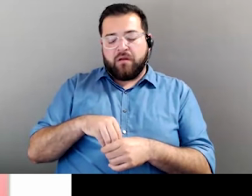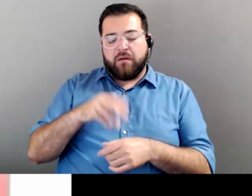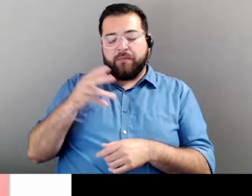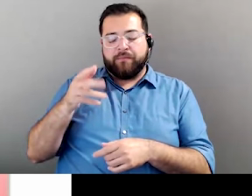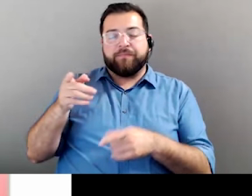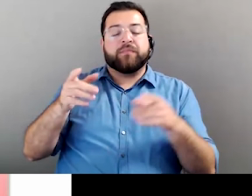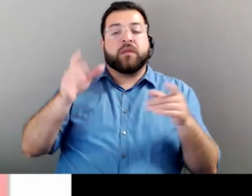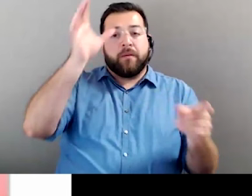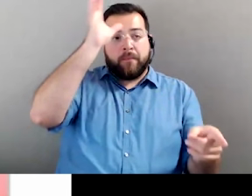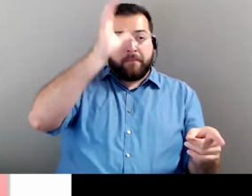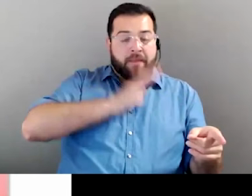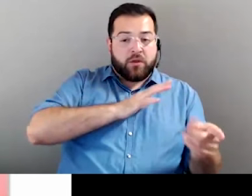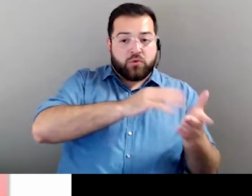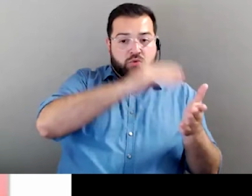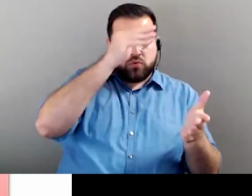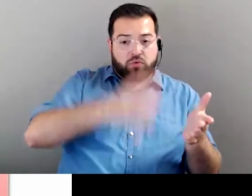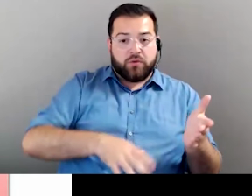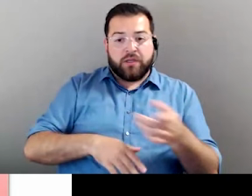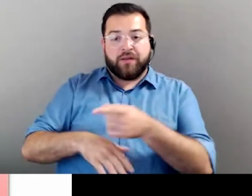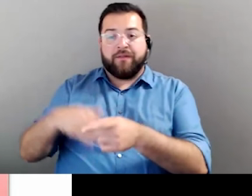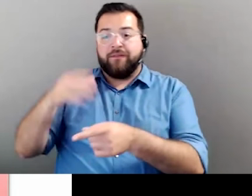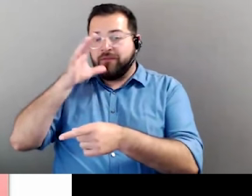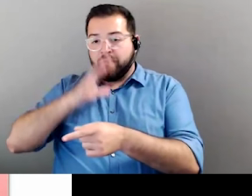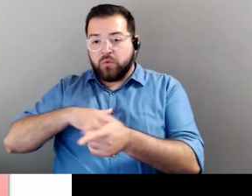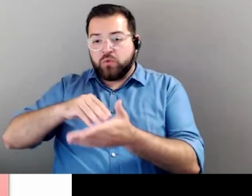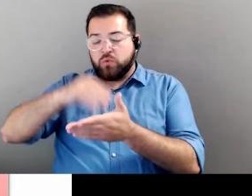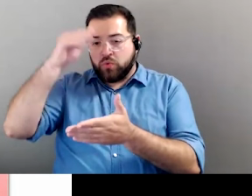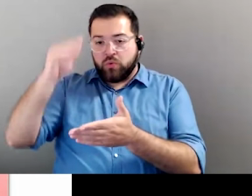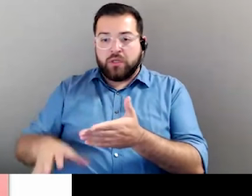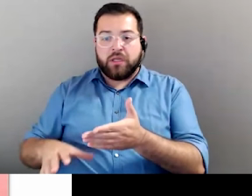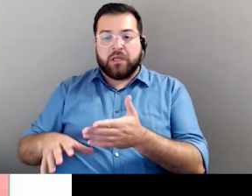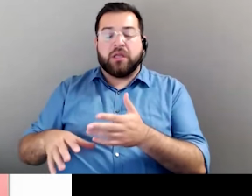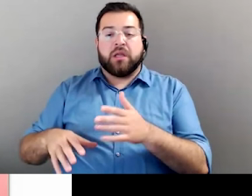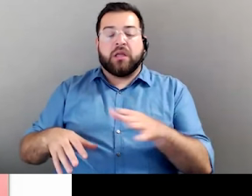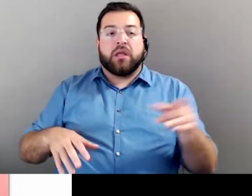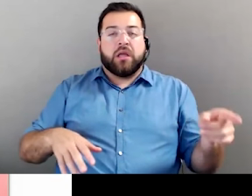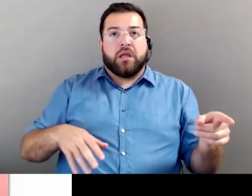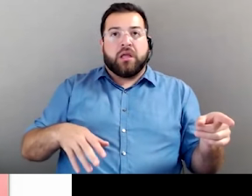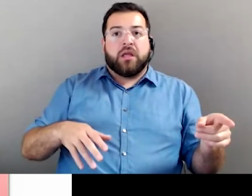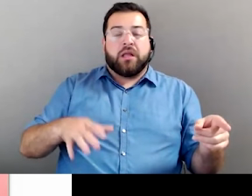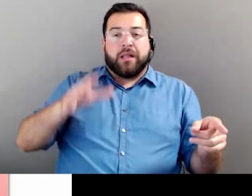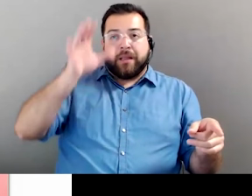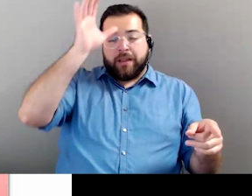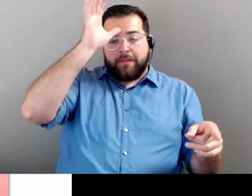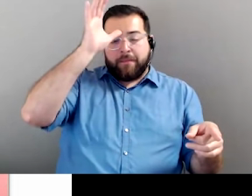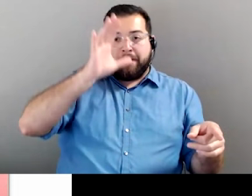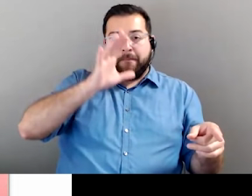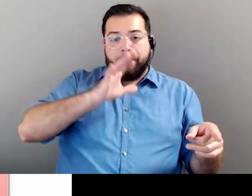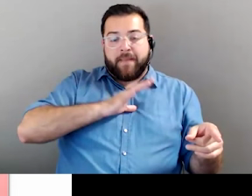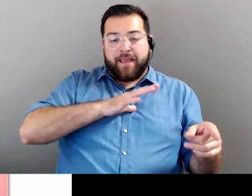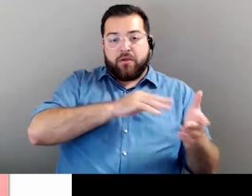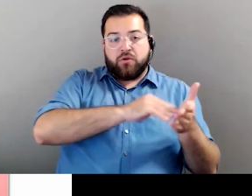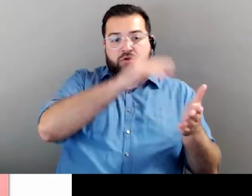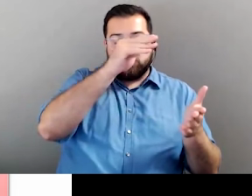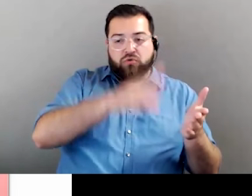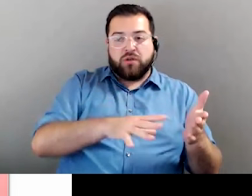male student and a female student, and the male student was the boyfriend of the female student. And so